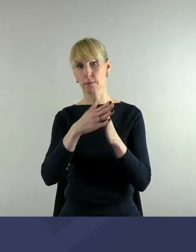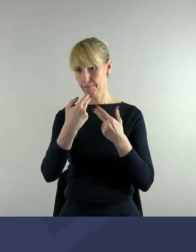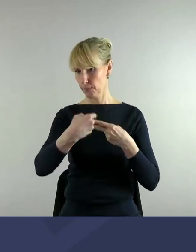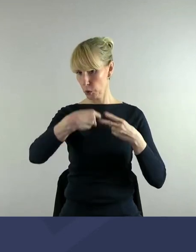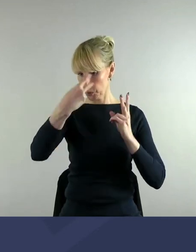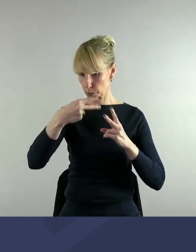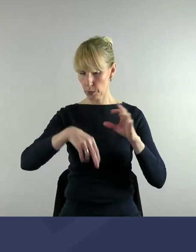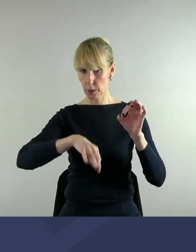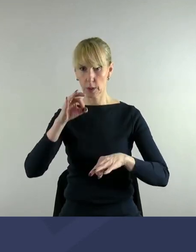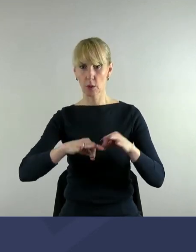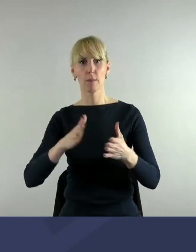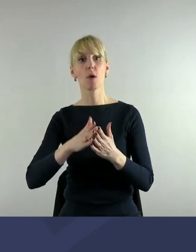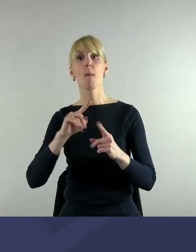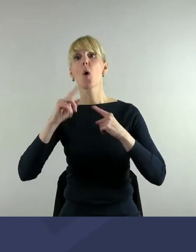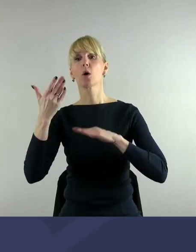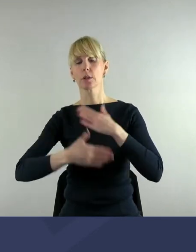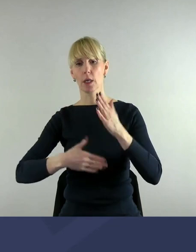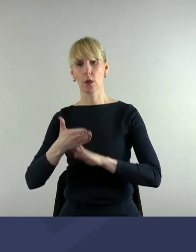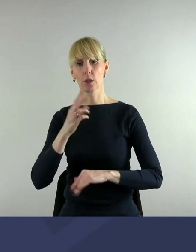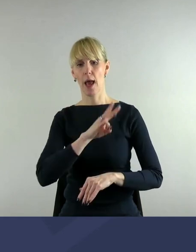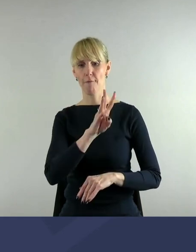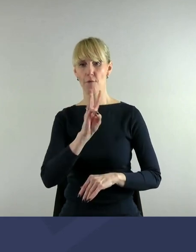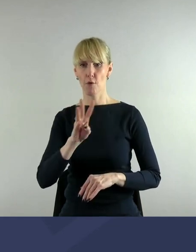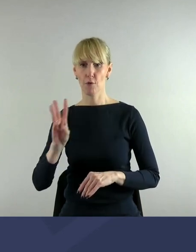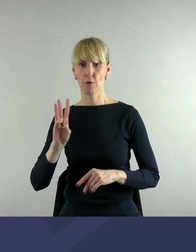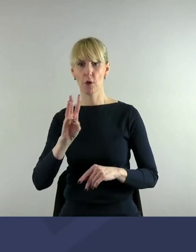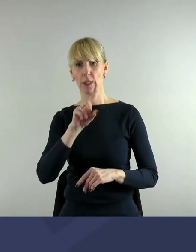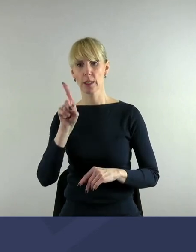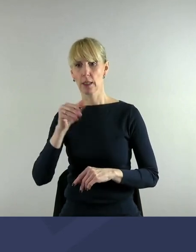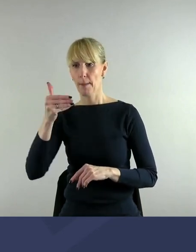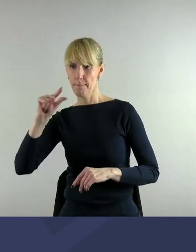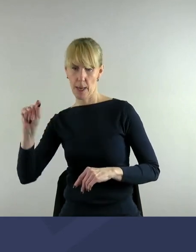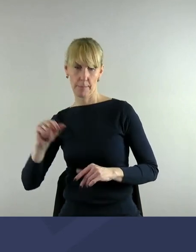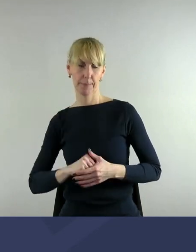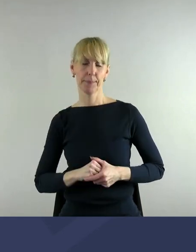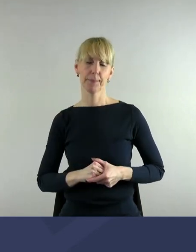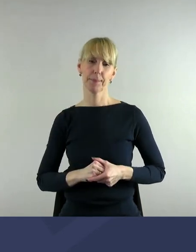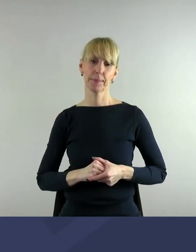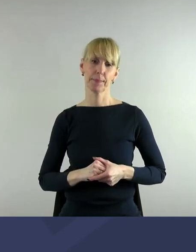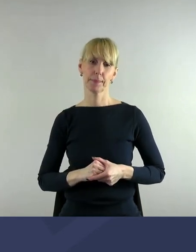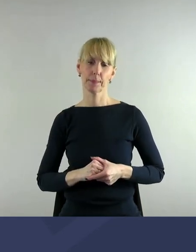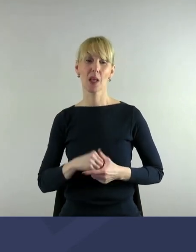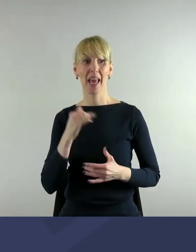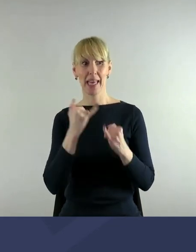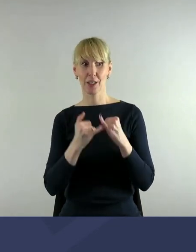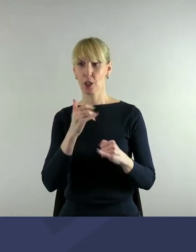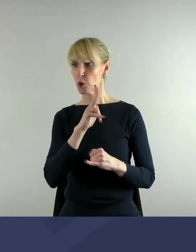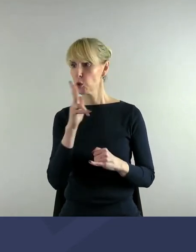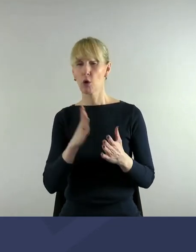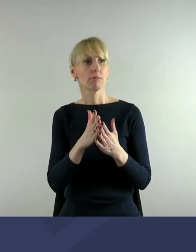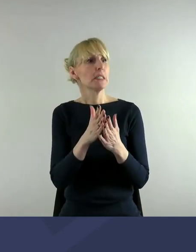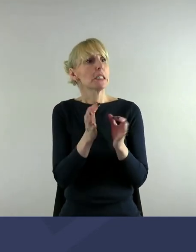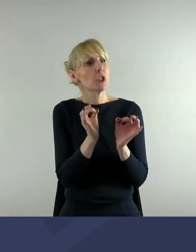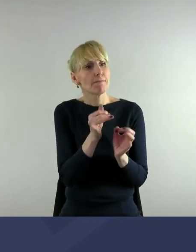say, all the recordings are available on our Polish Cities Association